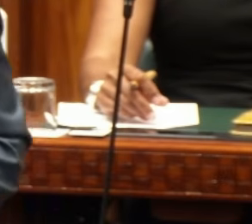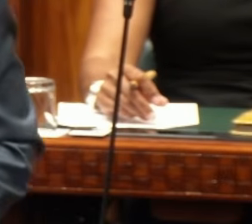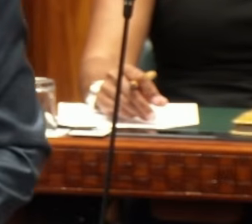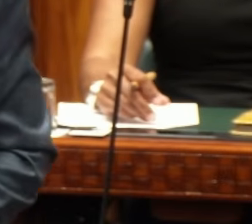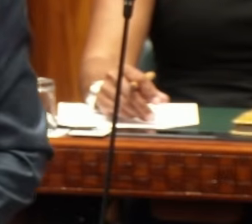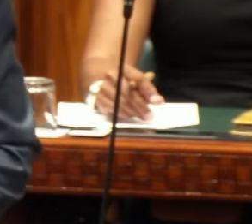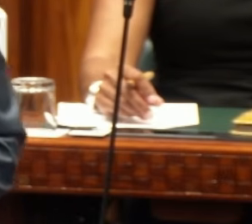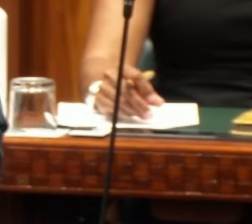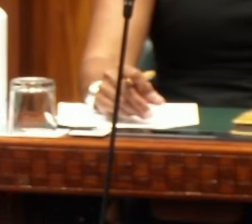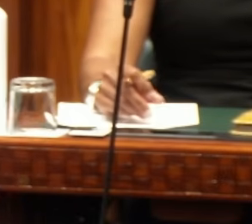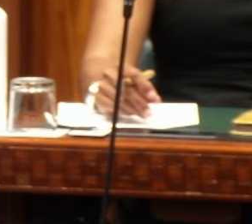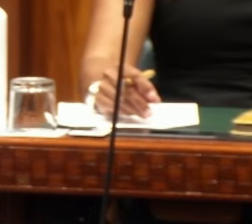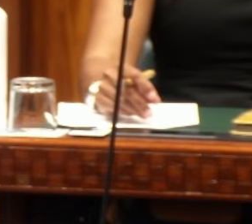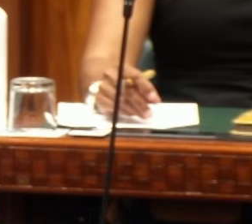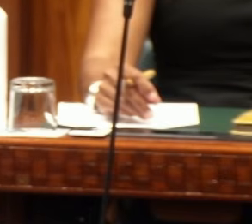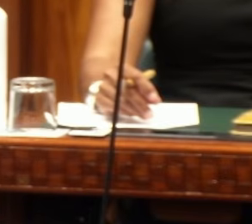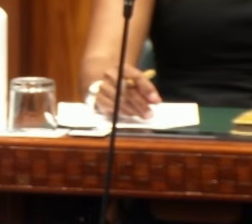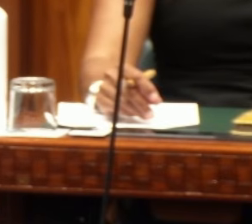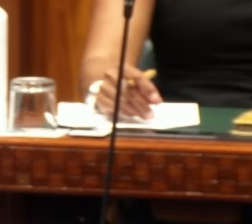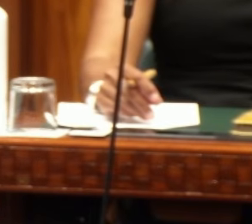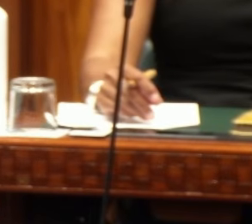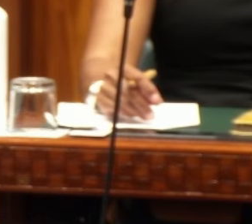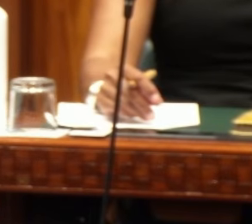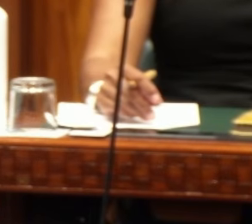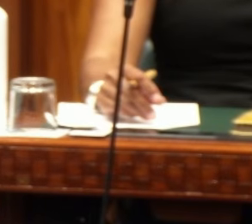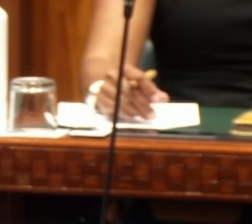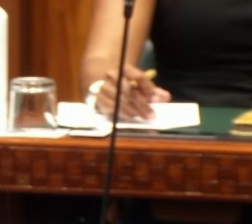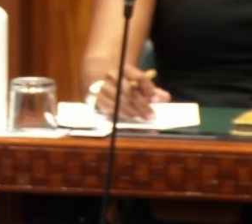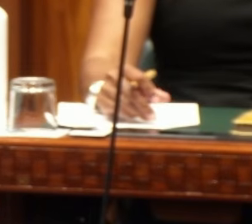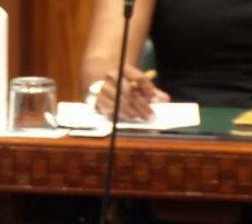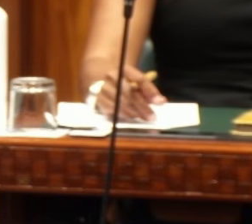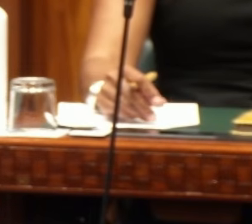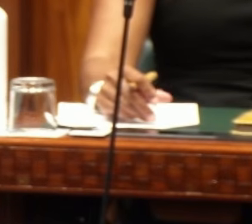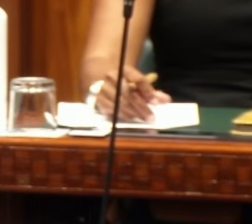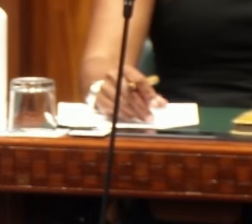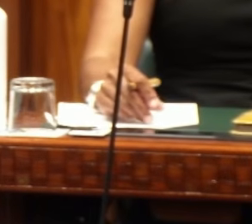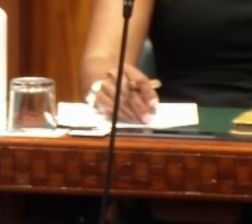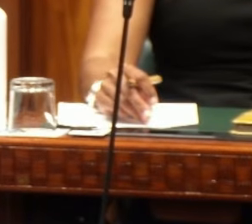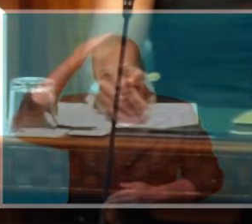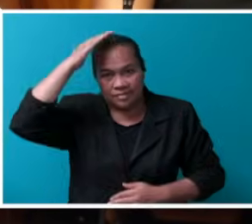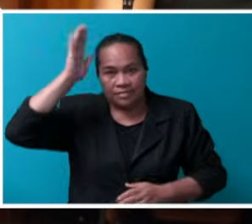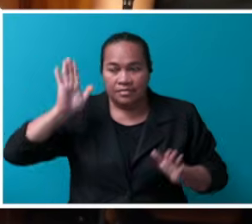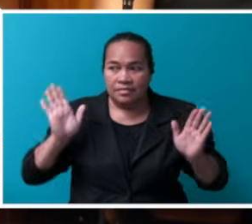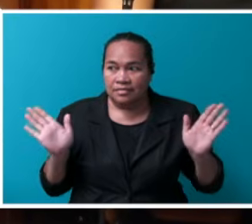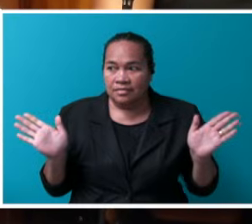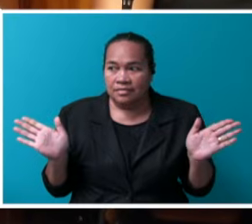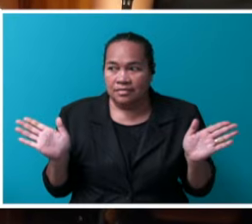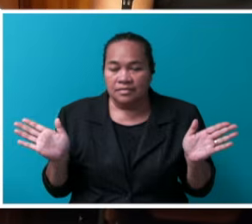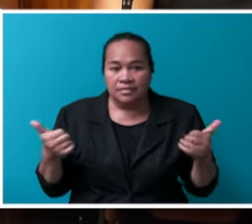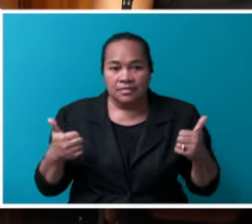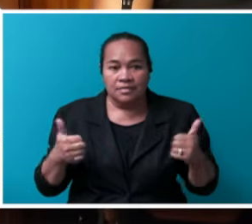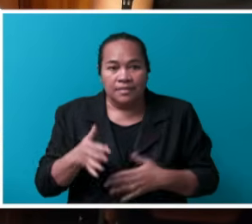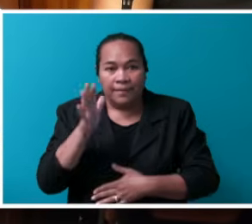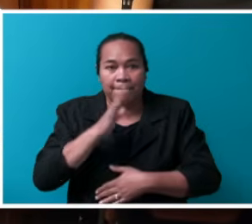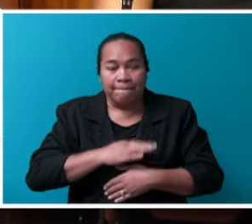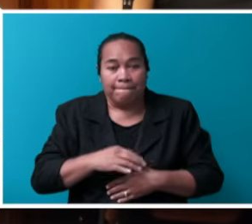just as important to economic management are confidence-building measures for those who invest and employ in Fiji. as